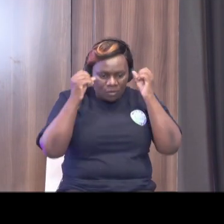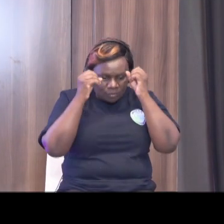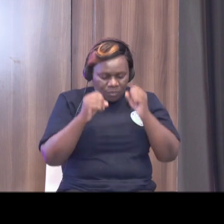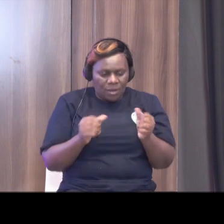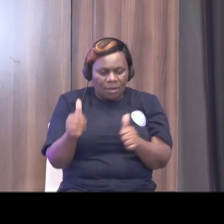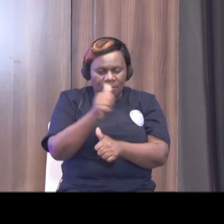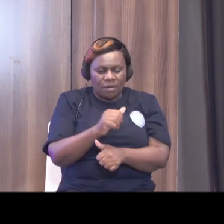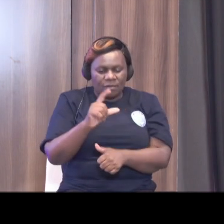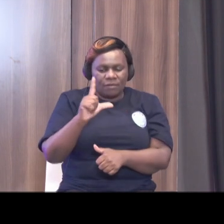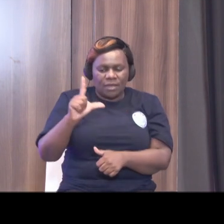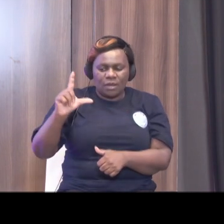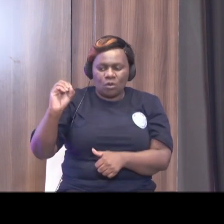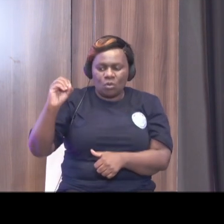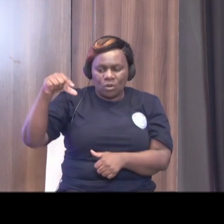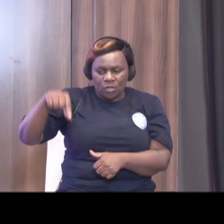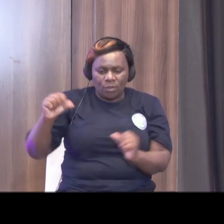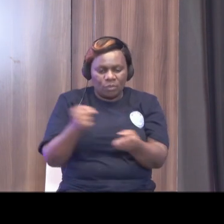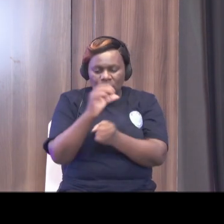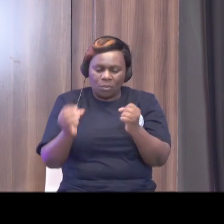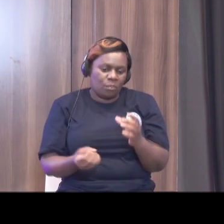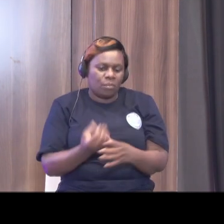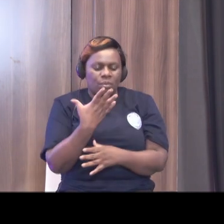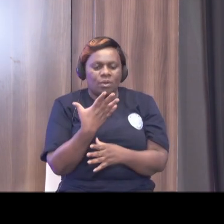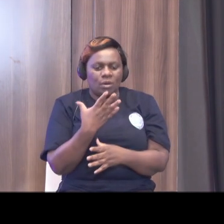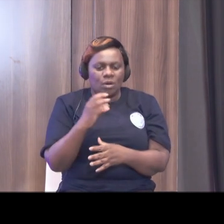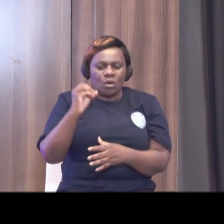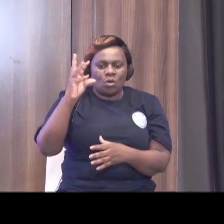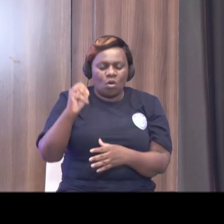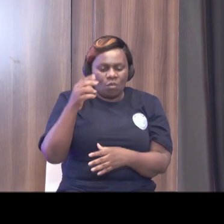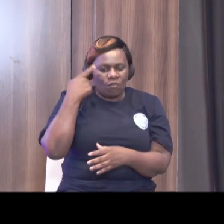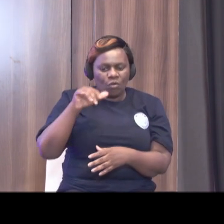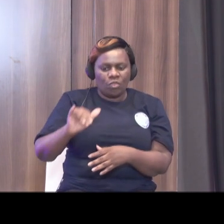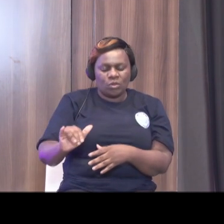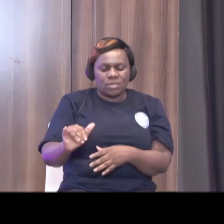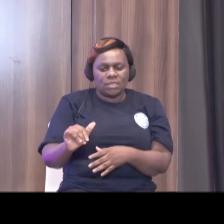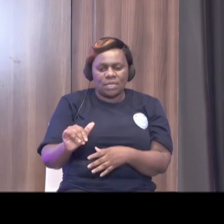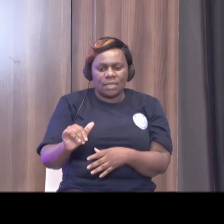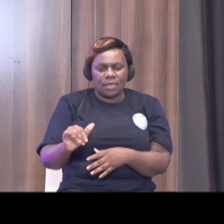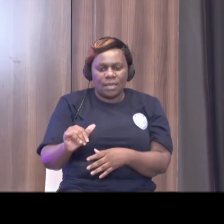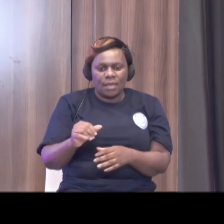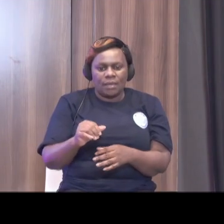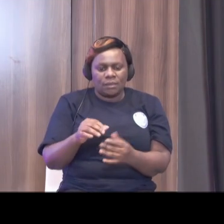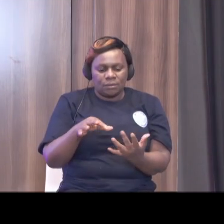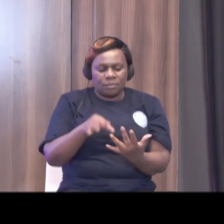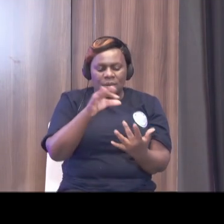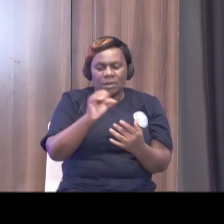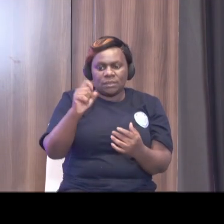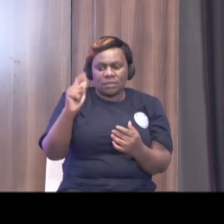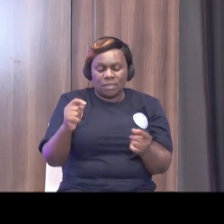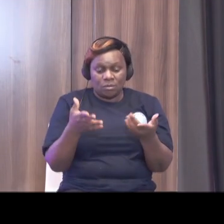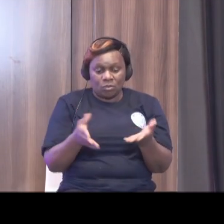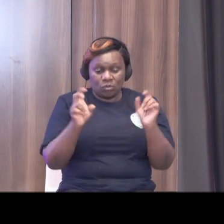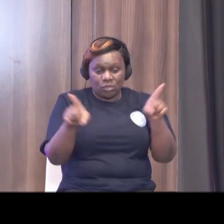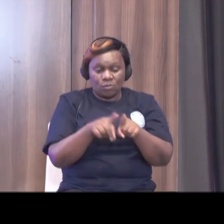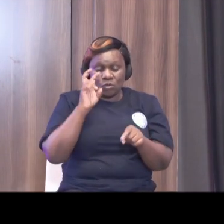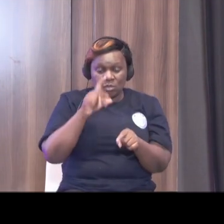the LLOQ, so we could not generate calm curves for those particular strata. And